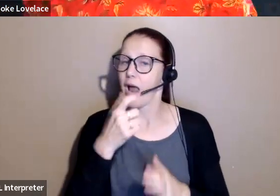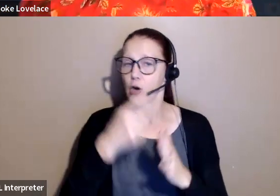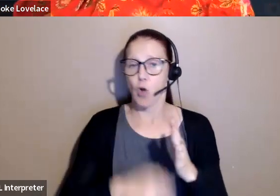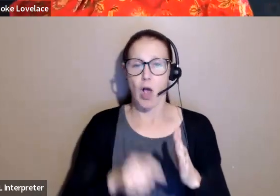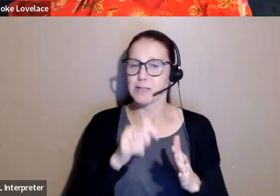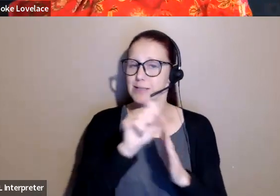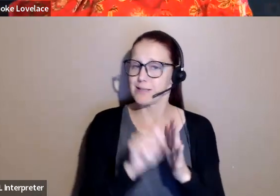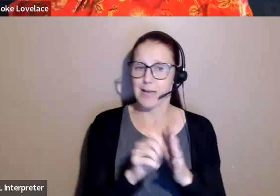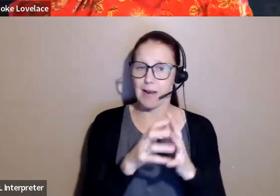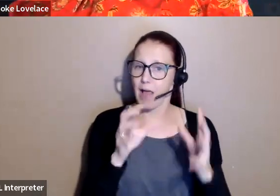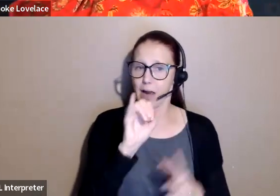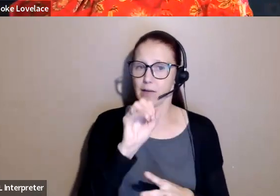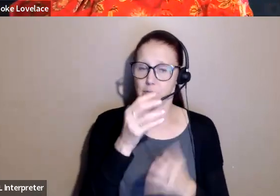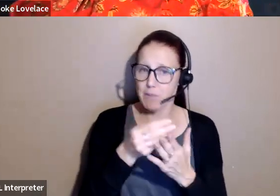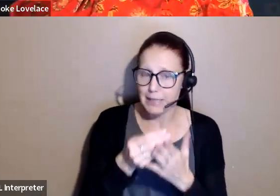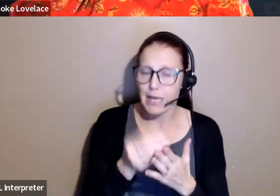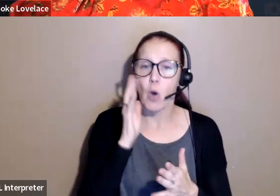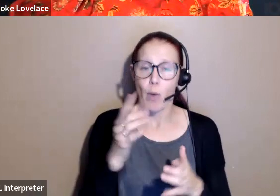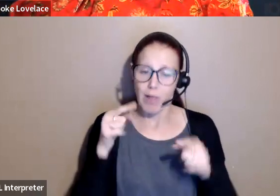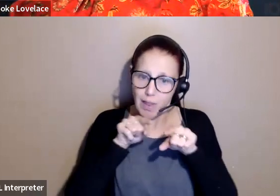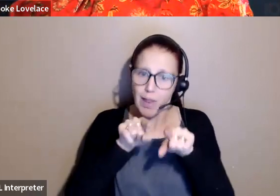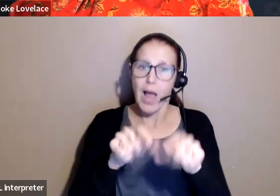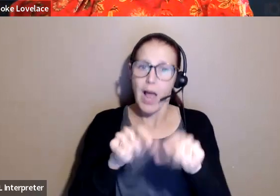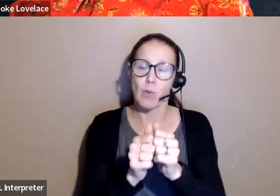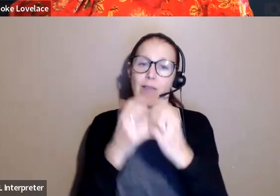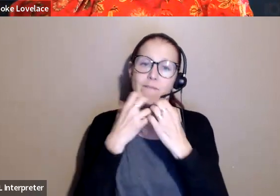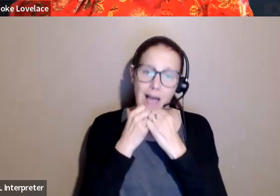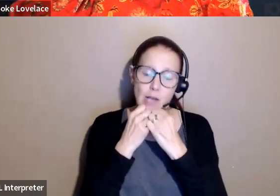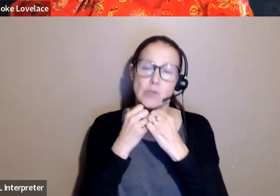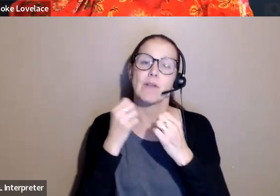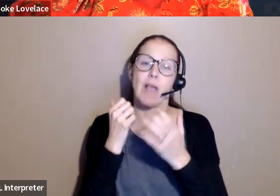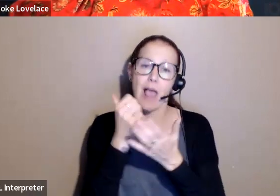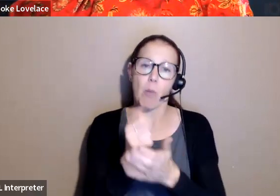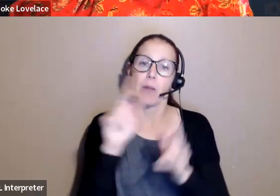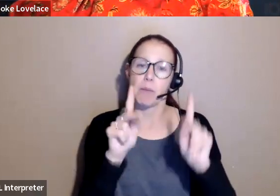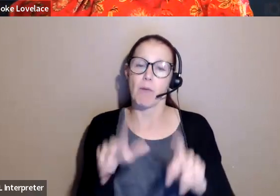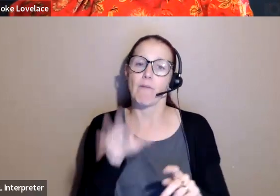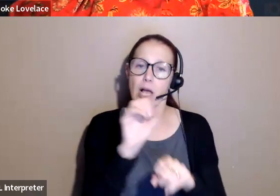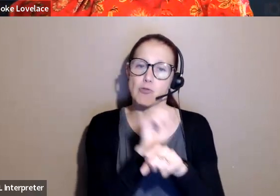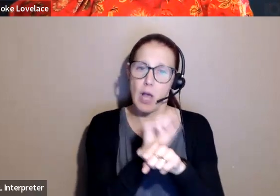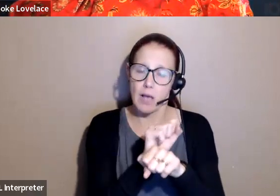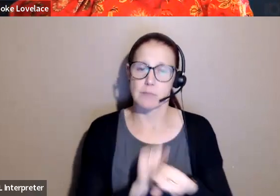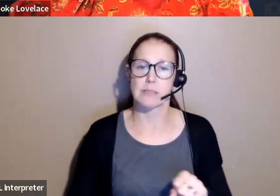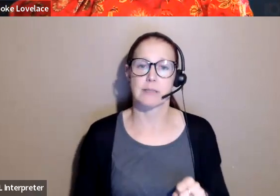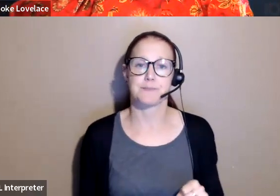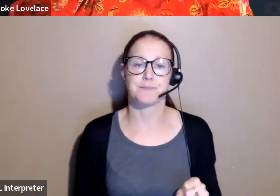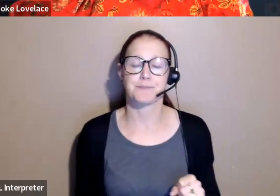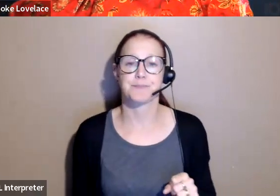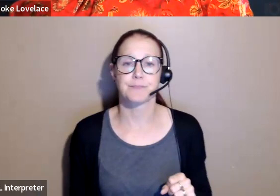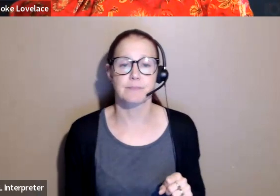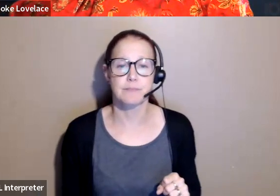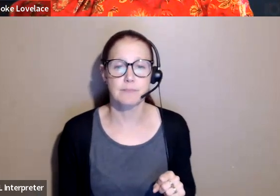too much money and would align with the values of getting people into jobs. And